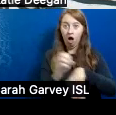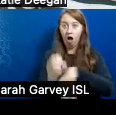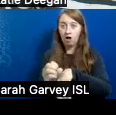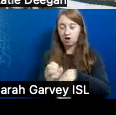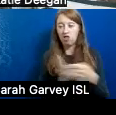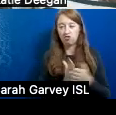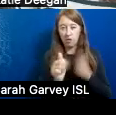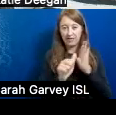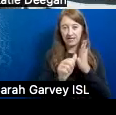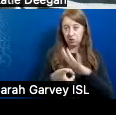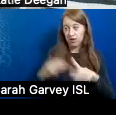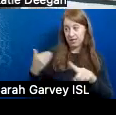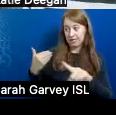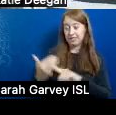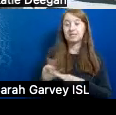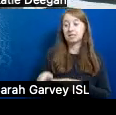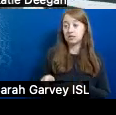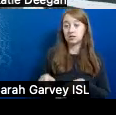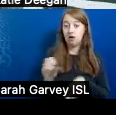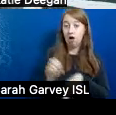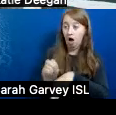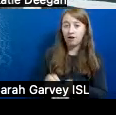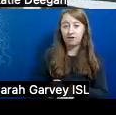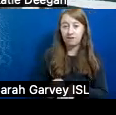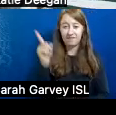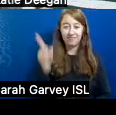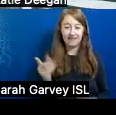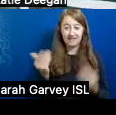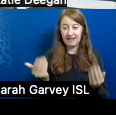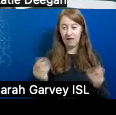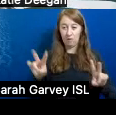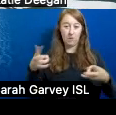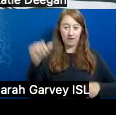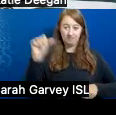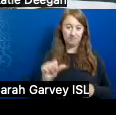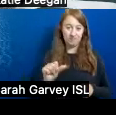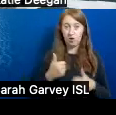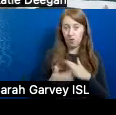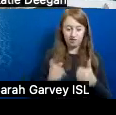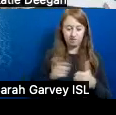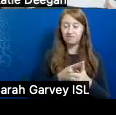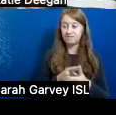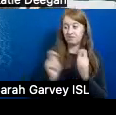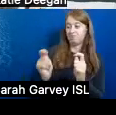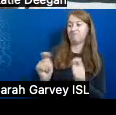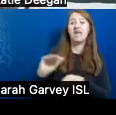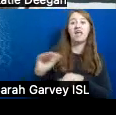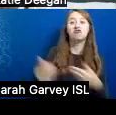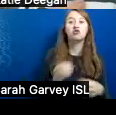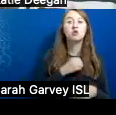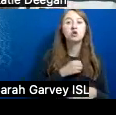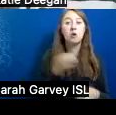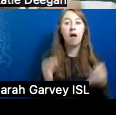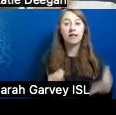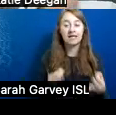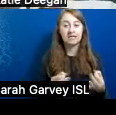weeks, and this is really just a snapshot, were things like introduction to politics. So what is the current